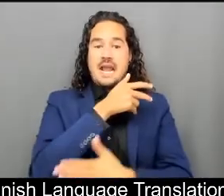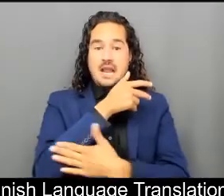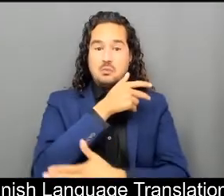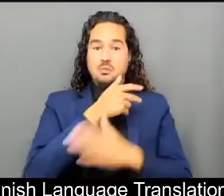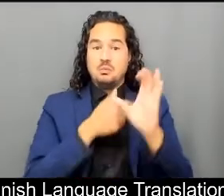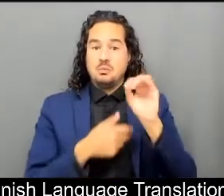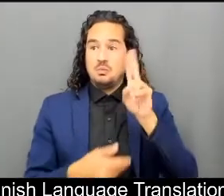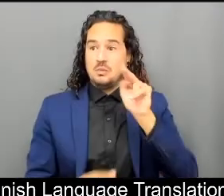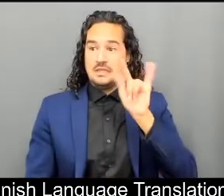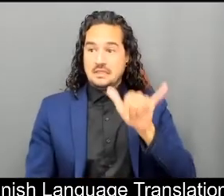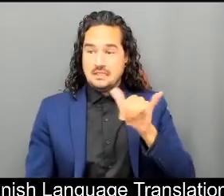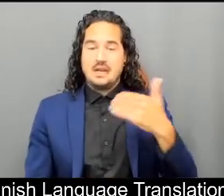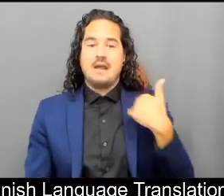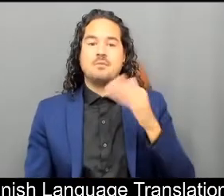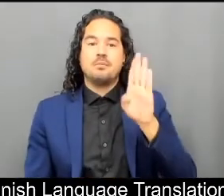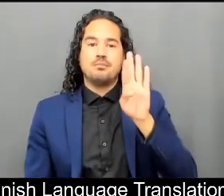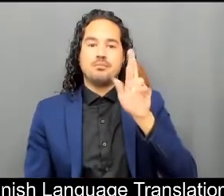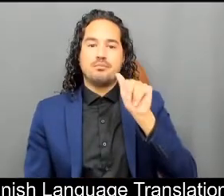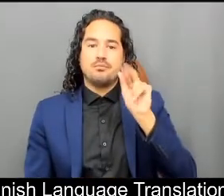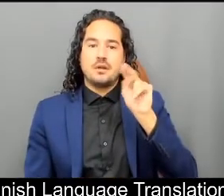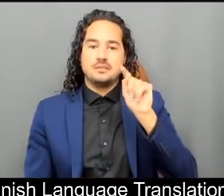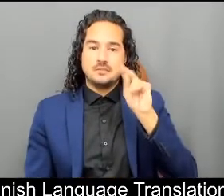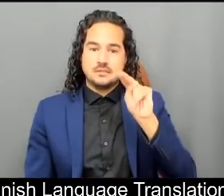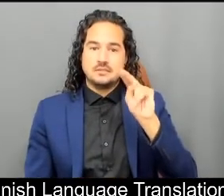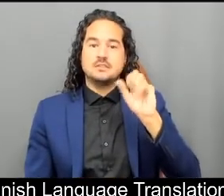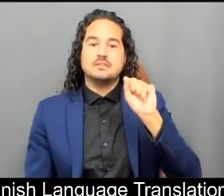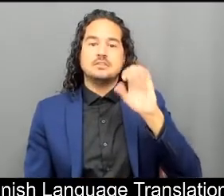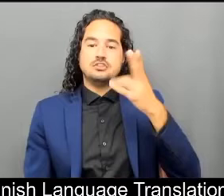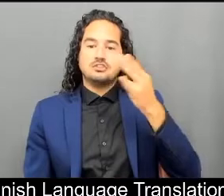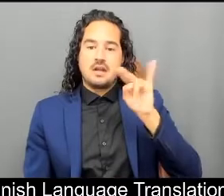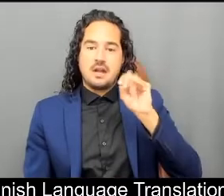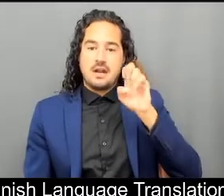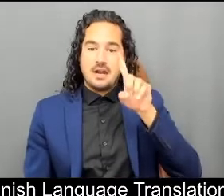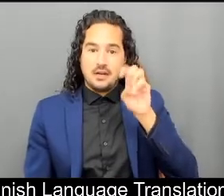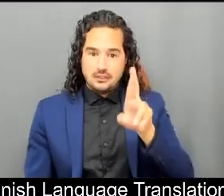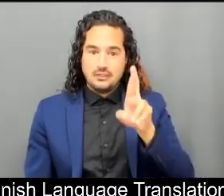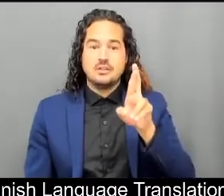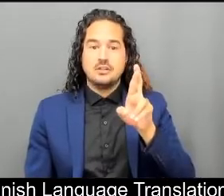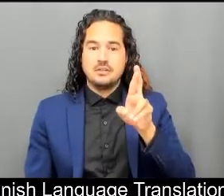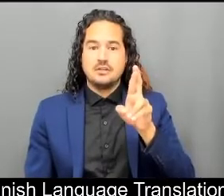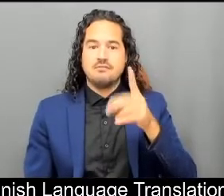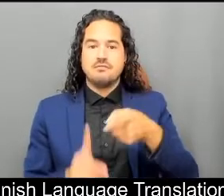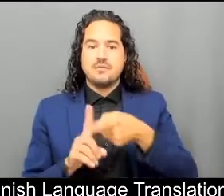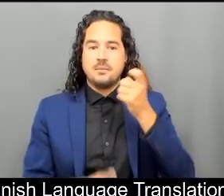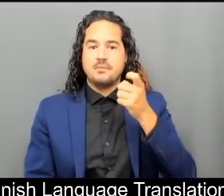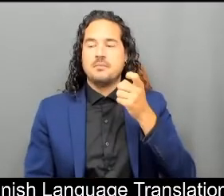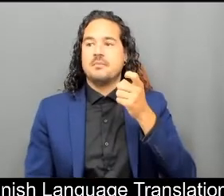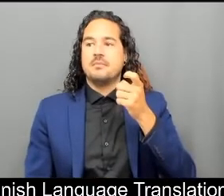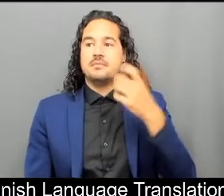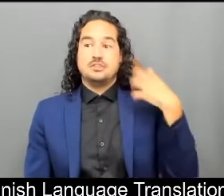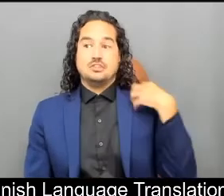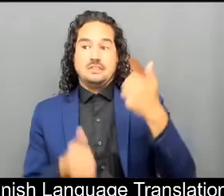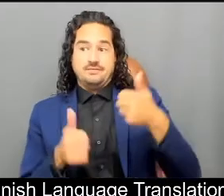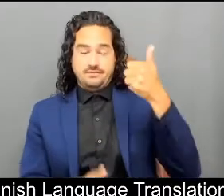Snyder and Fire Chief Jason Weber. I turn it over to Brandon now.